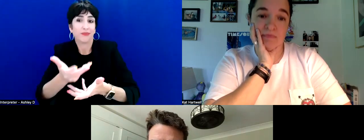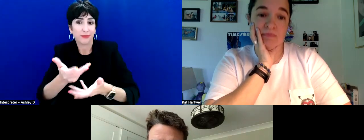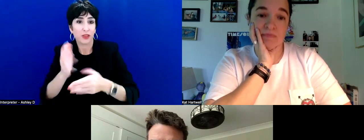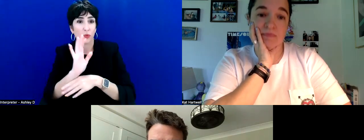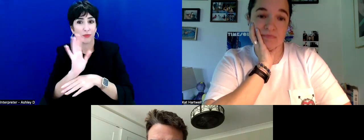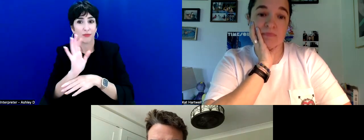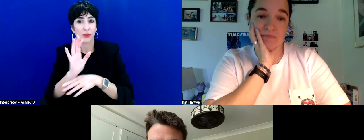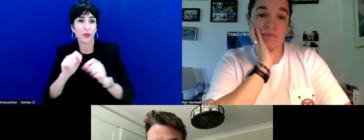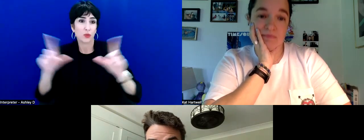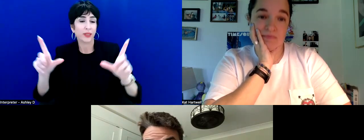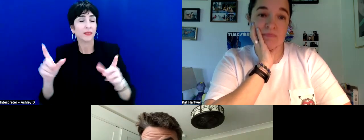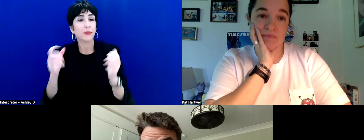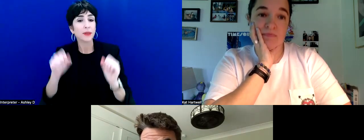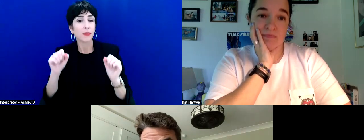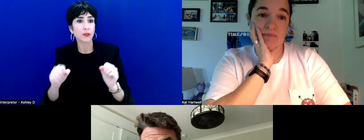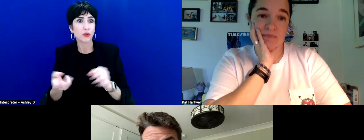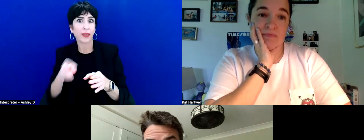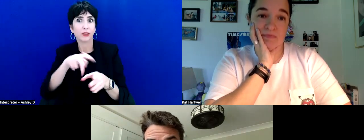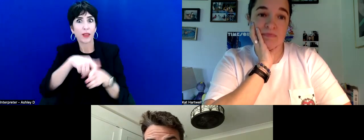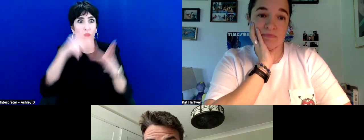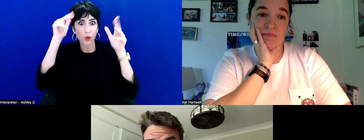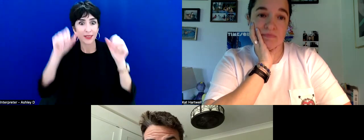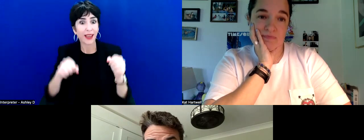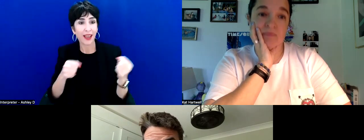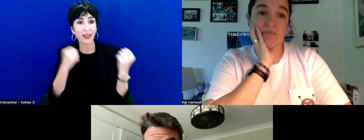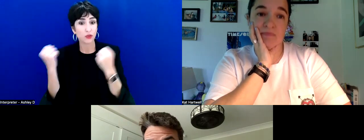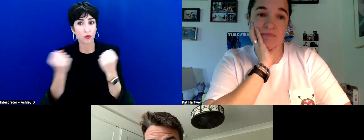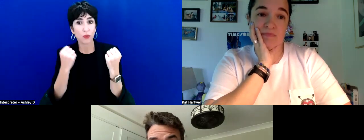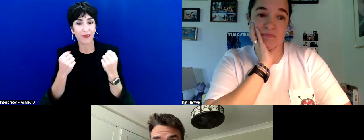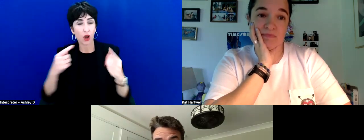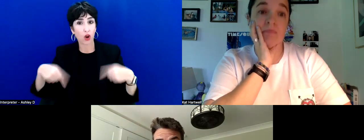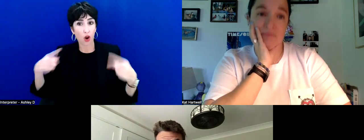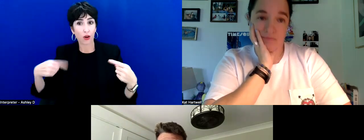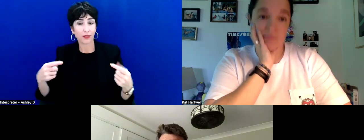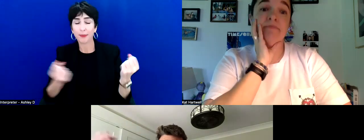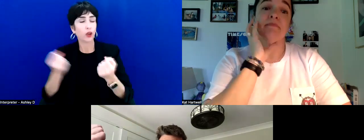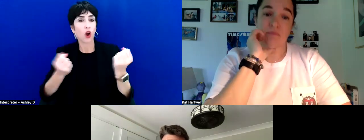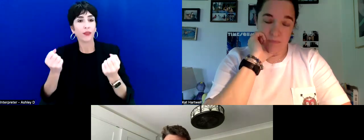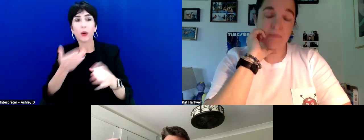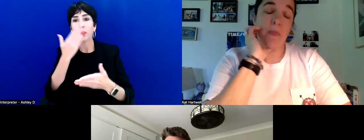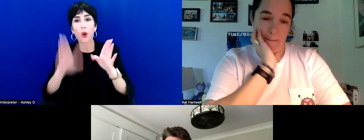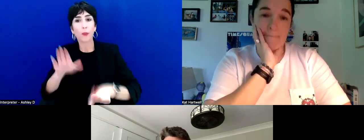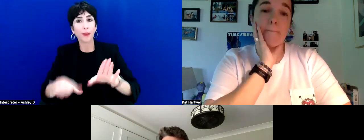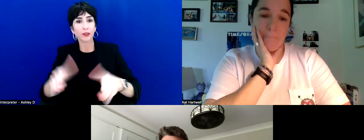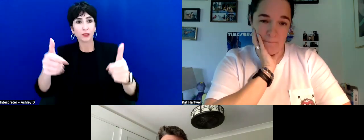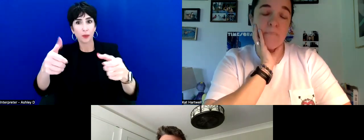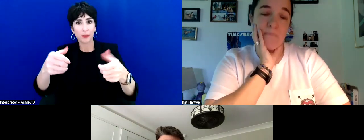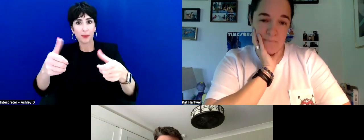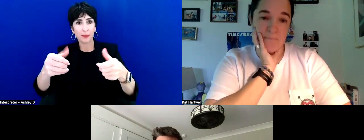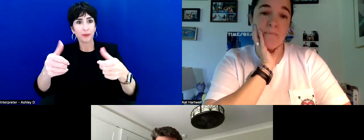But yeah, to be able to like ride horses, I had to drive a vehicle that didn't have foot pedals. It was all hand.